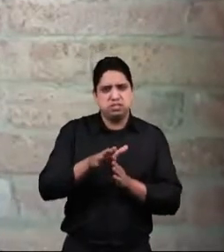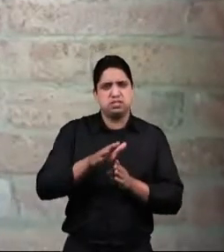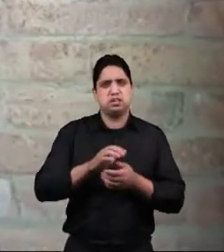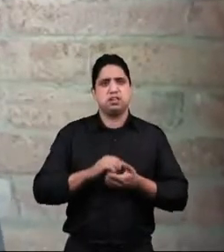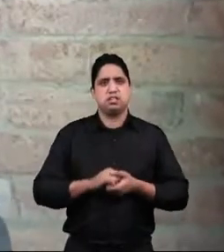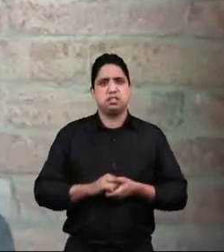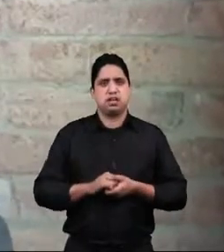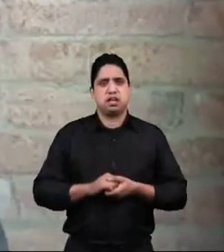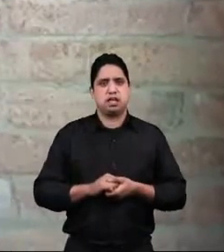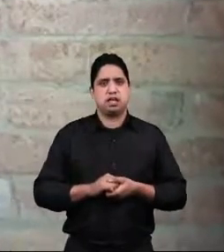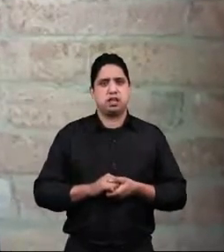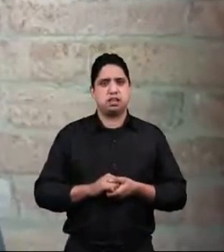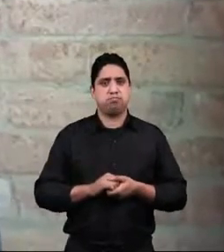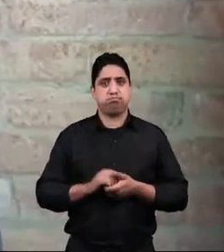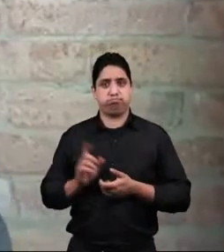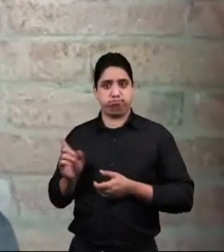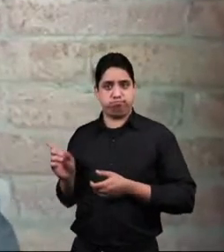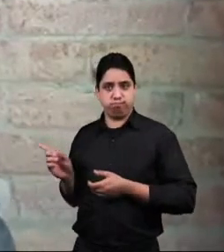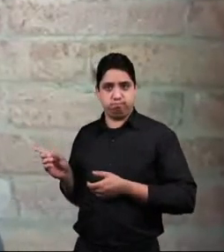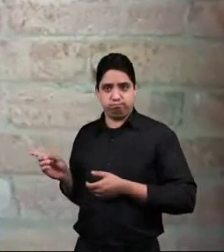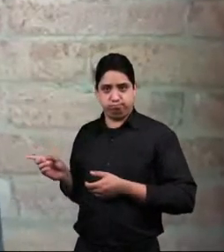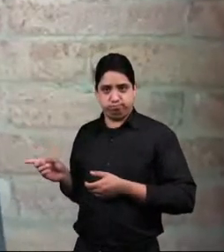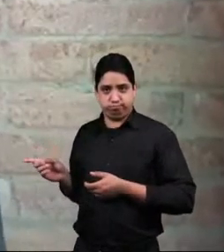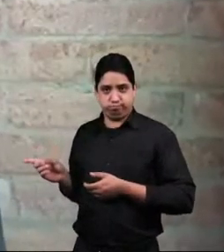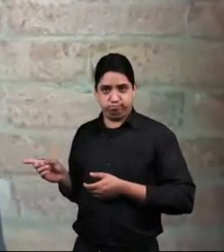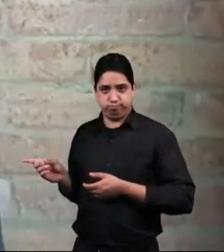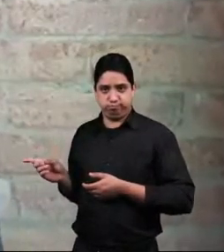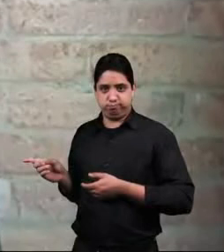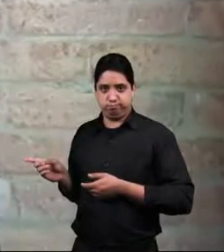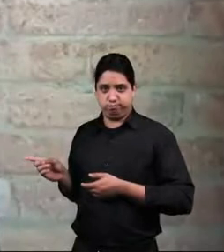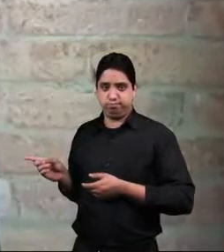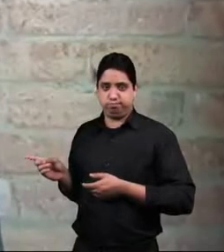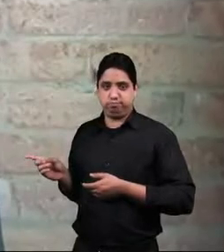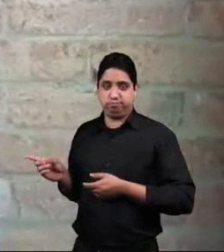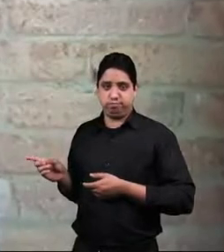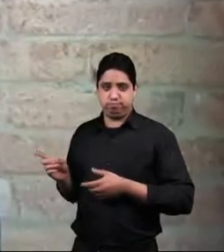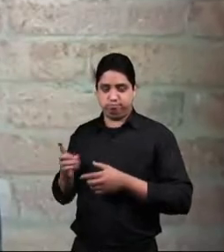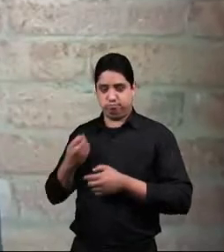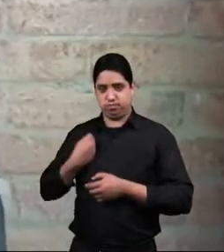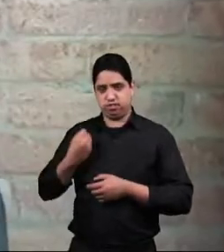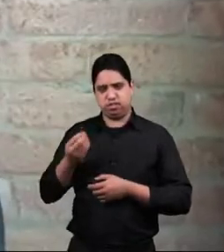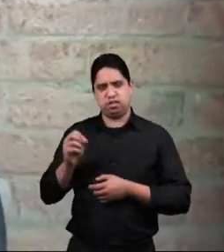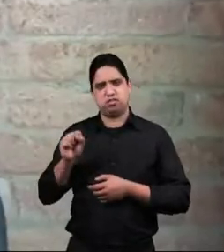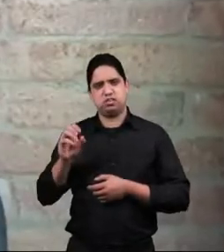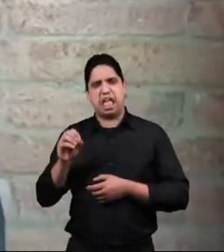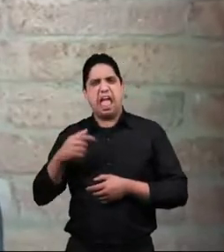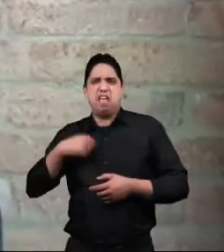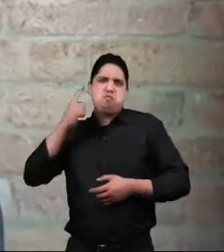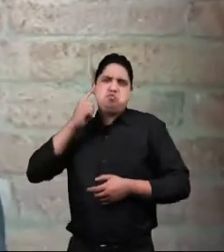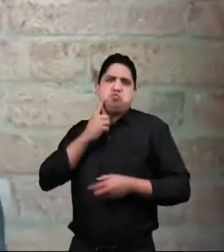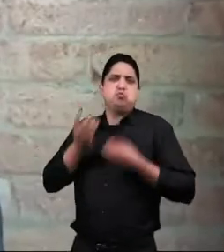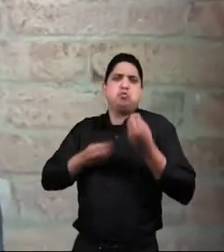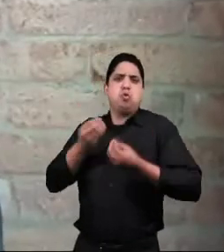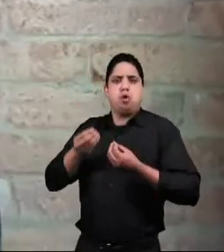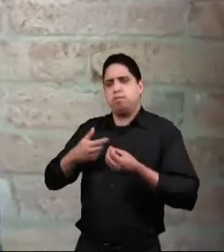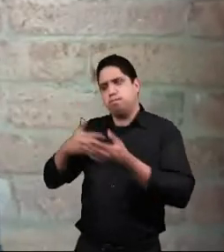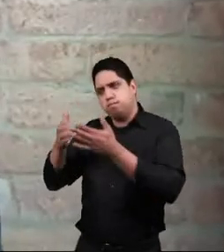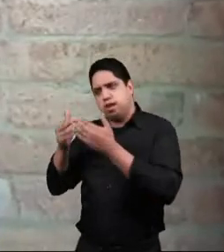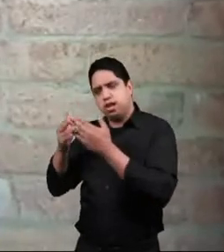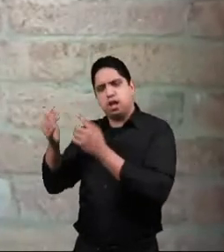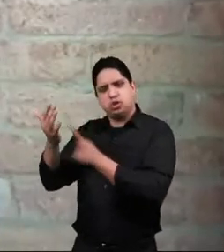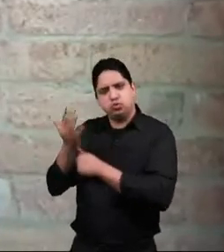Brethren, there is a phone number which is being used for